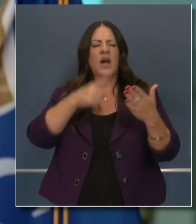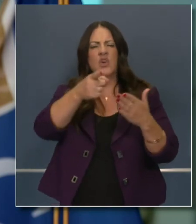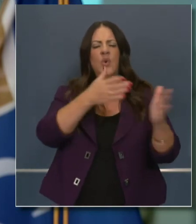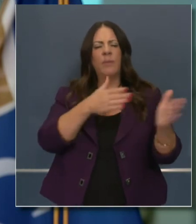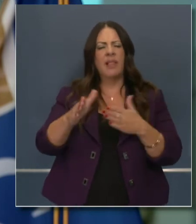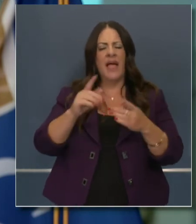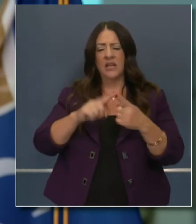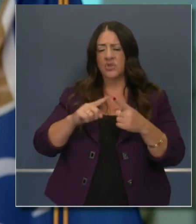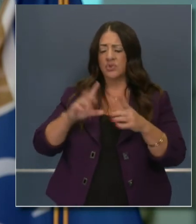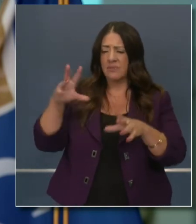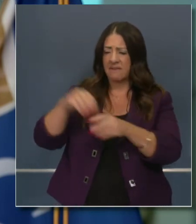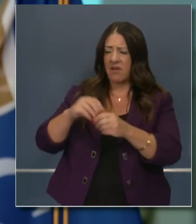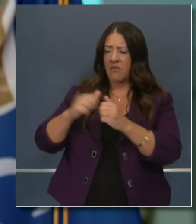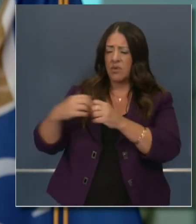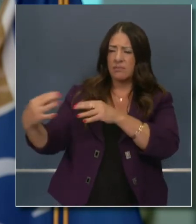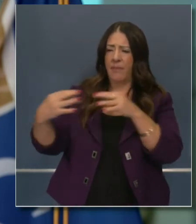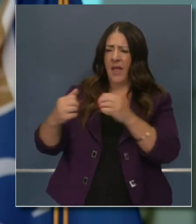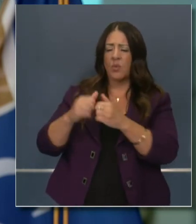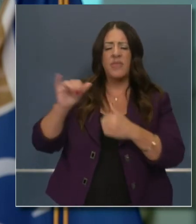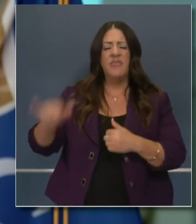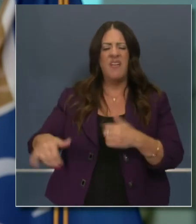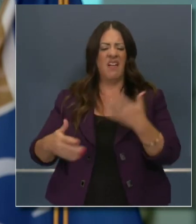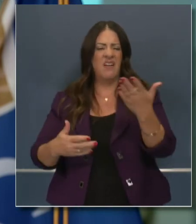battle? Very. Thank you.